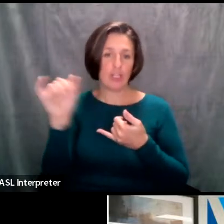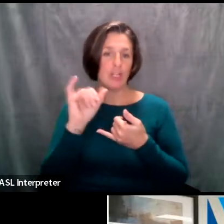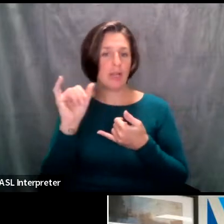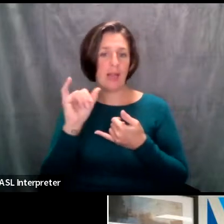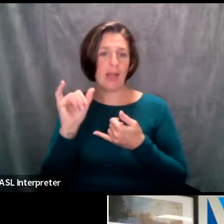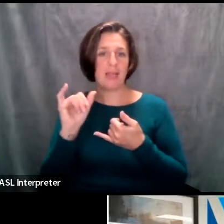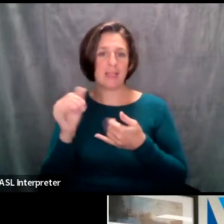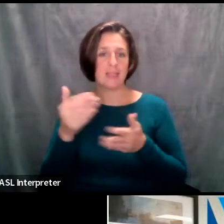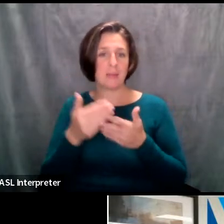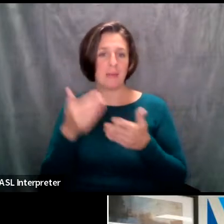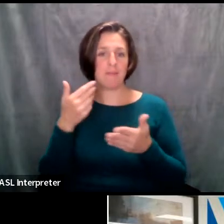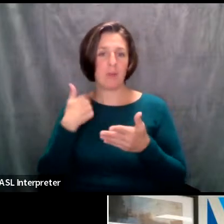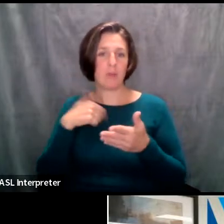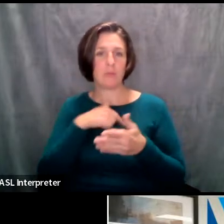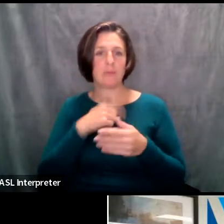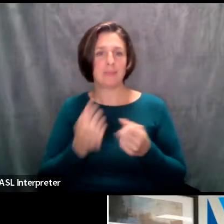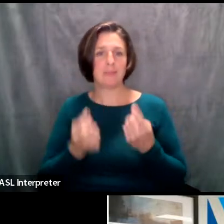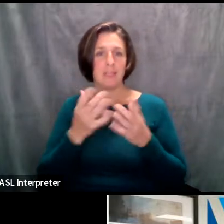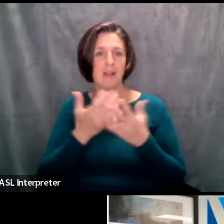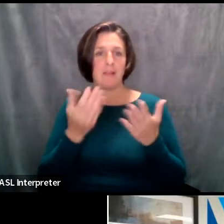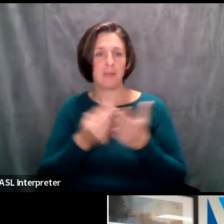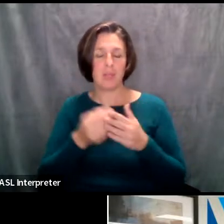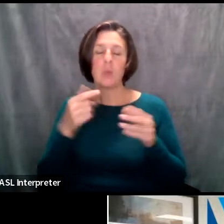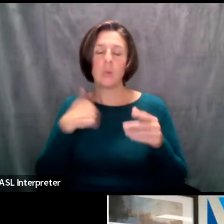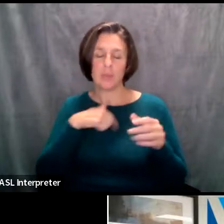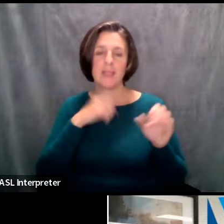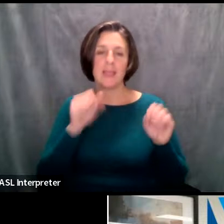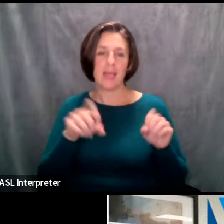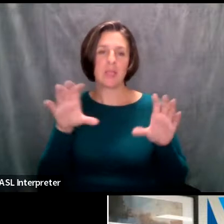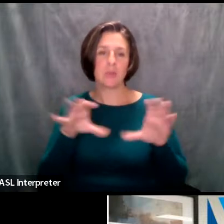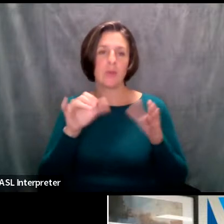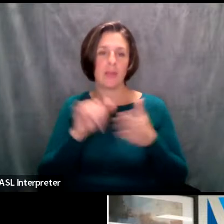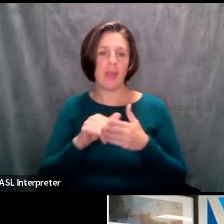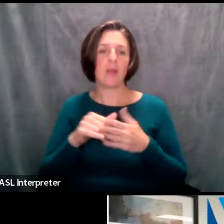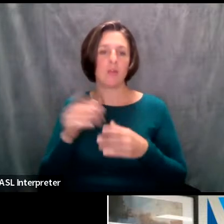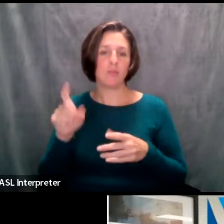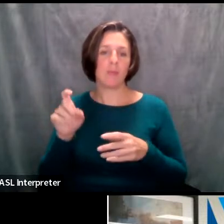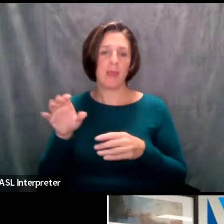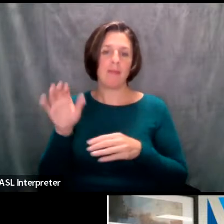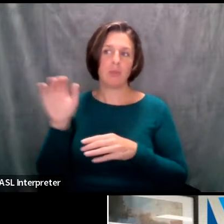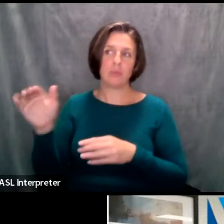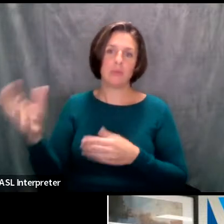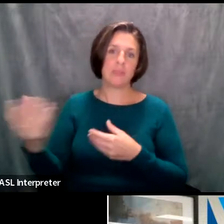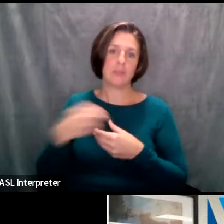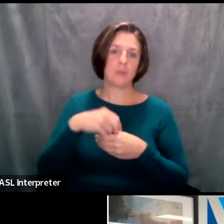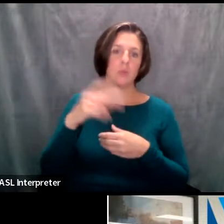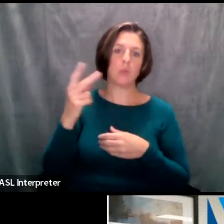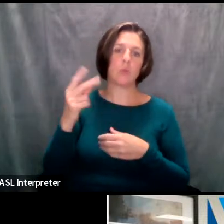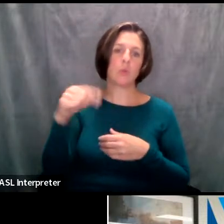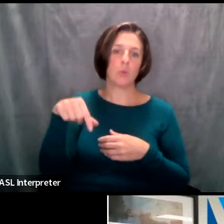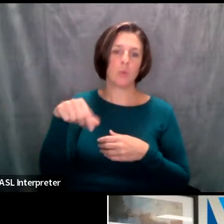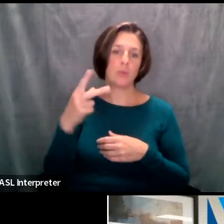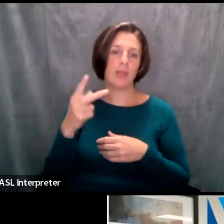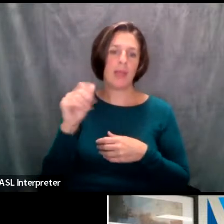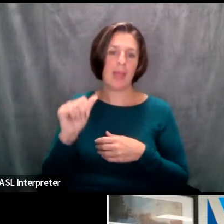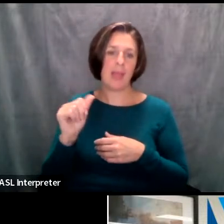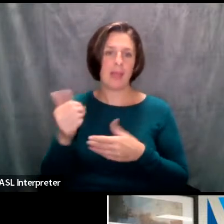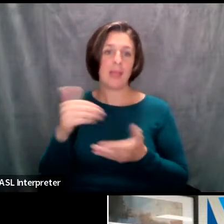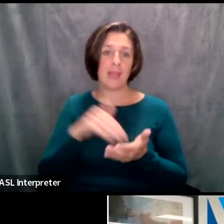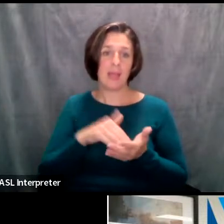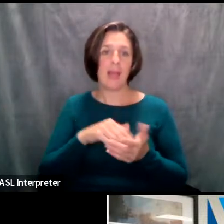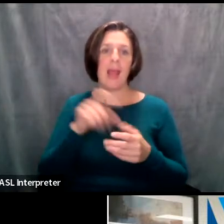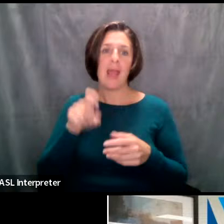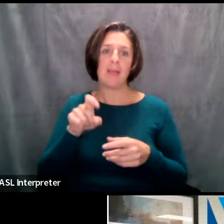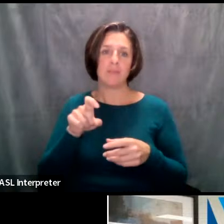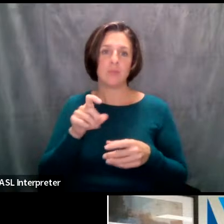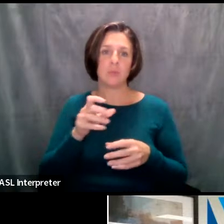lot of money. We could do that, but we would probably have to engage QKA again. So I'd have to get back to the board to determine